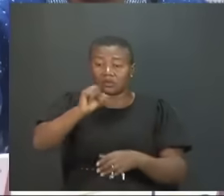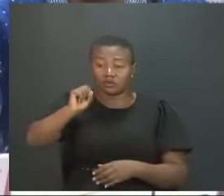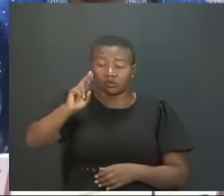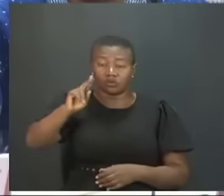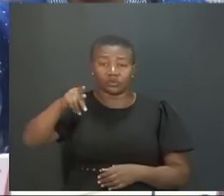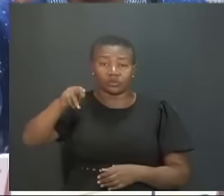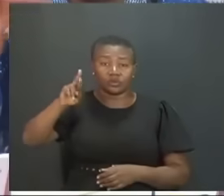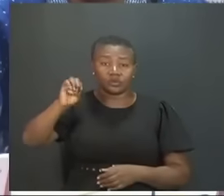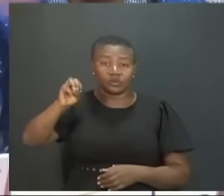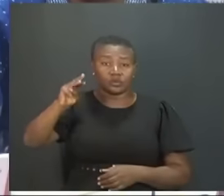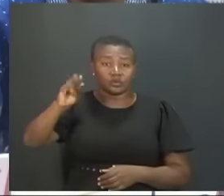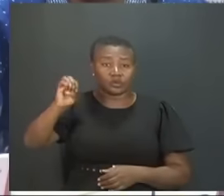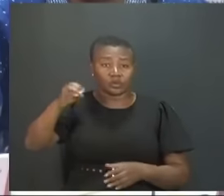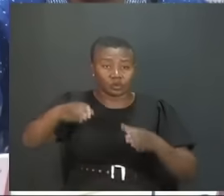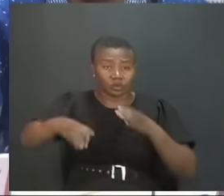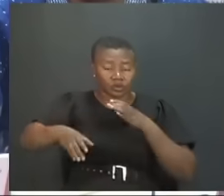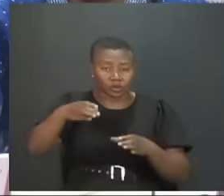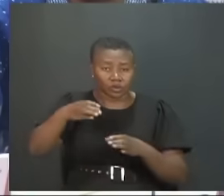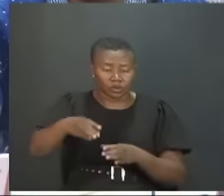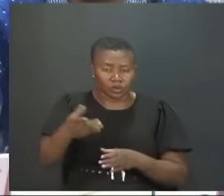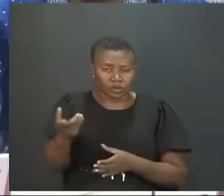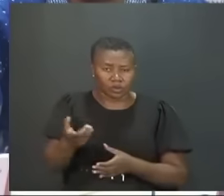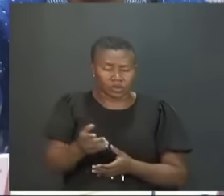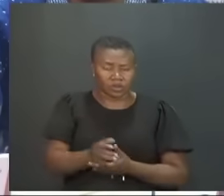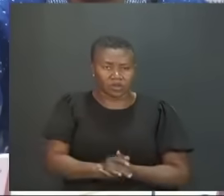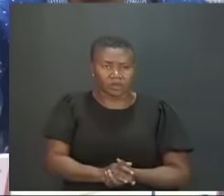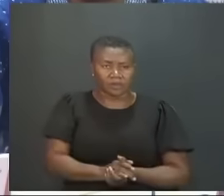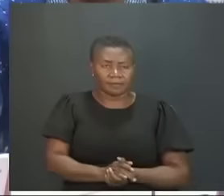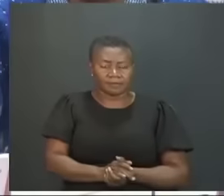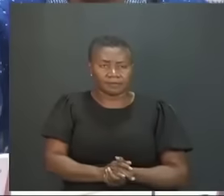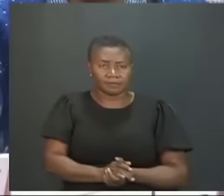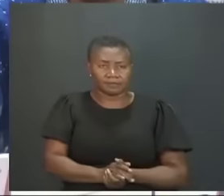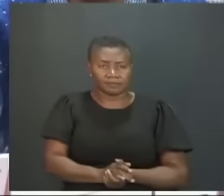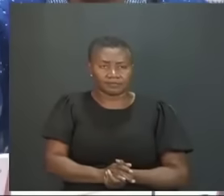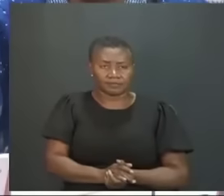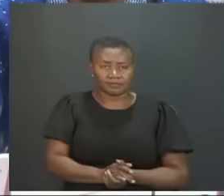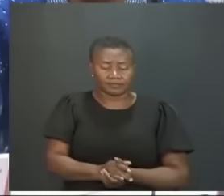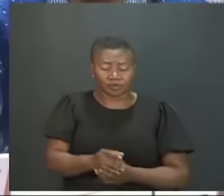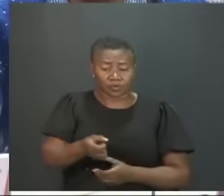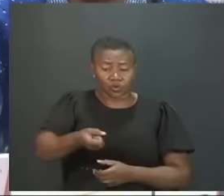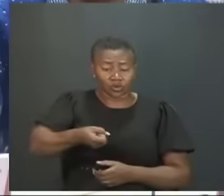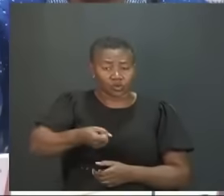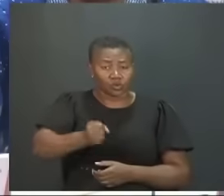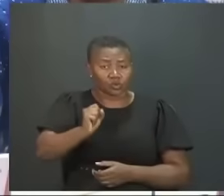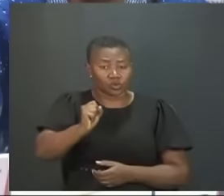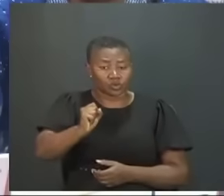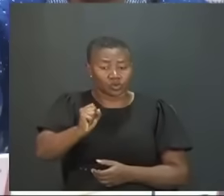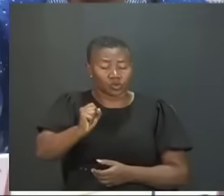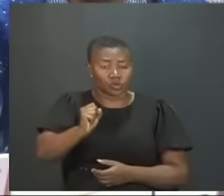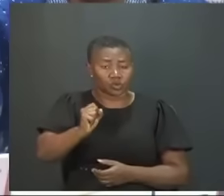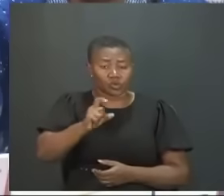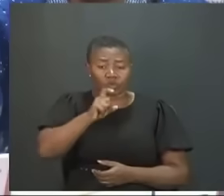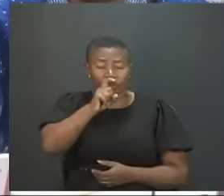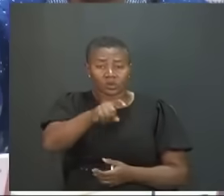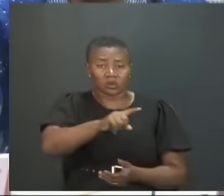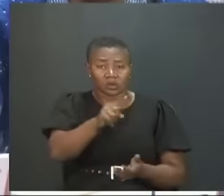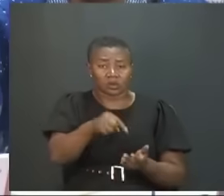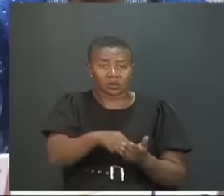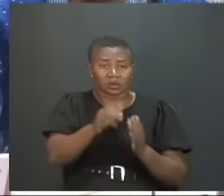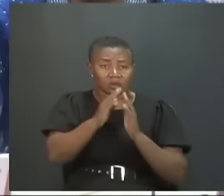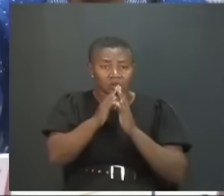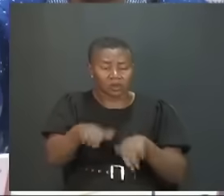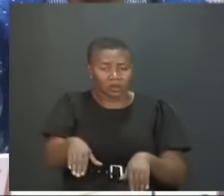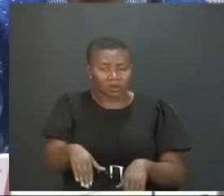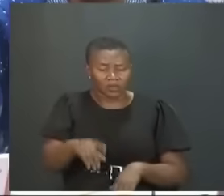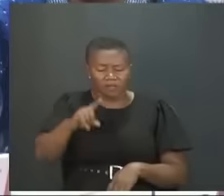which process was seeking some declaratory reliefs, should stop this house. And Mr. Speaker, the first